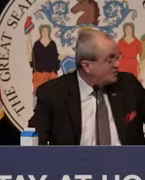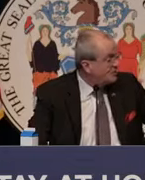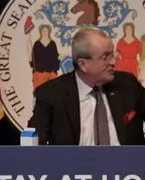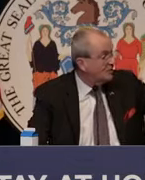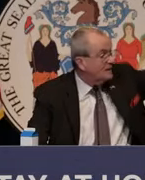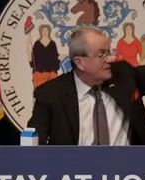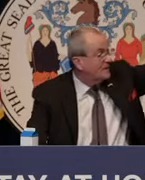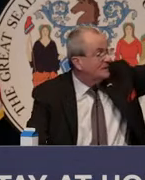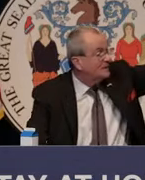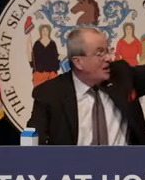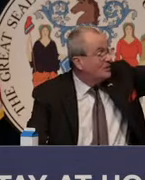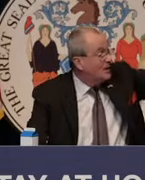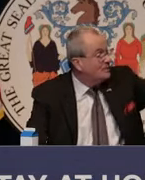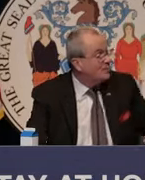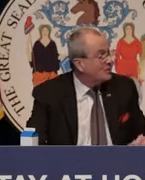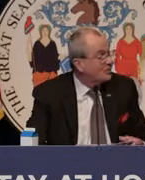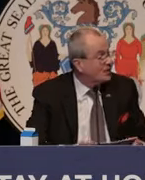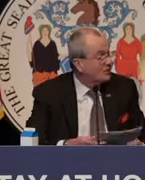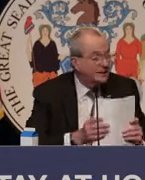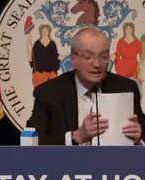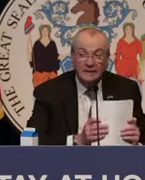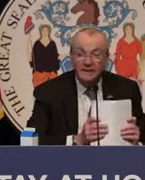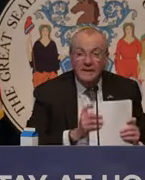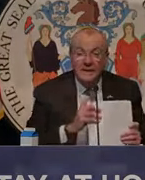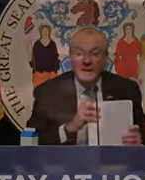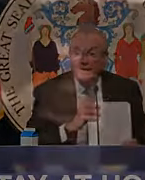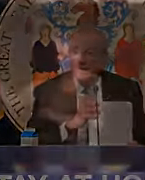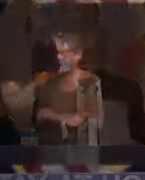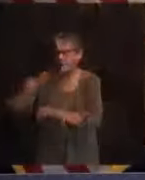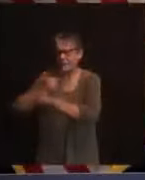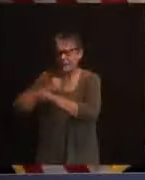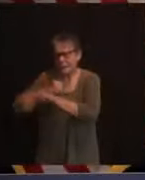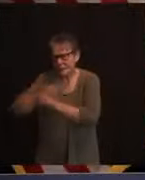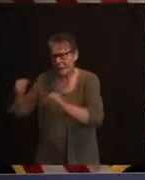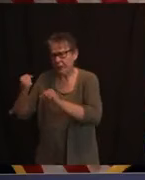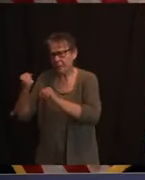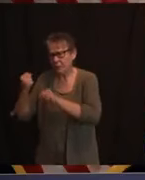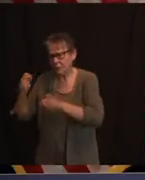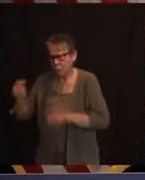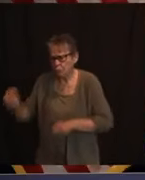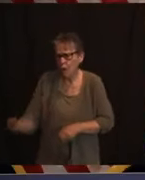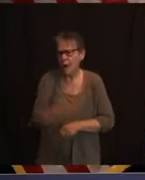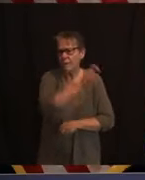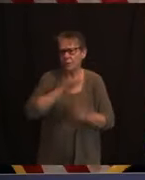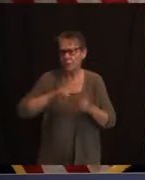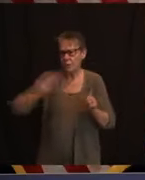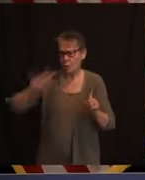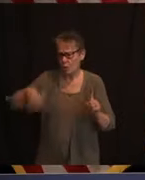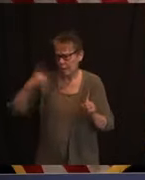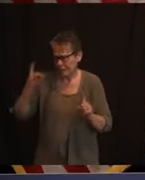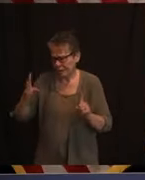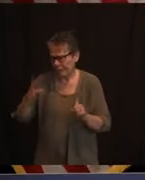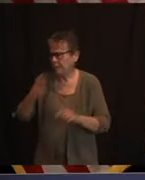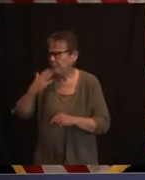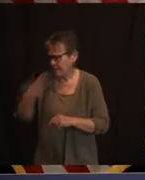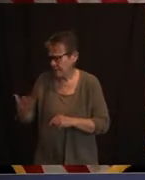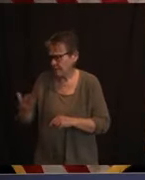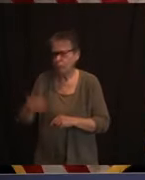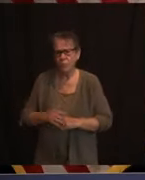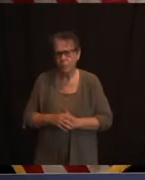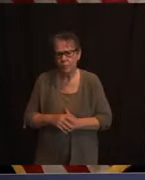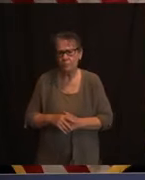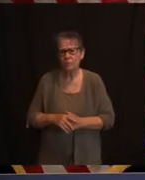travels to Washington. Good luck down there. Honored to have you both with us. I also want to give a shout out, again, Chief Counsel Matt Plotkin